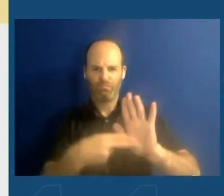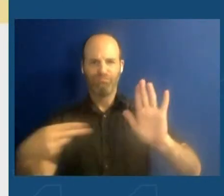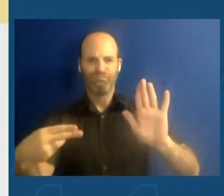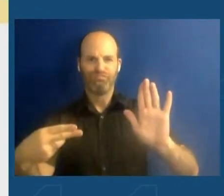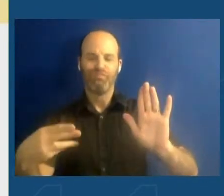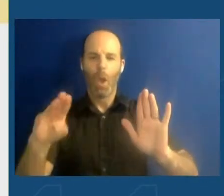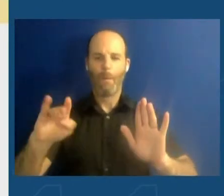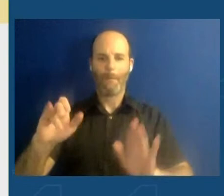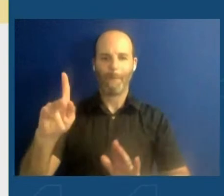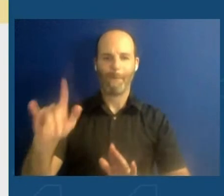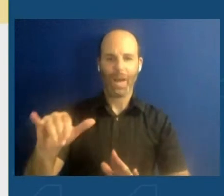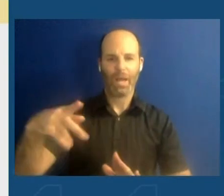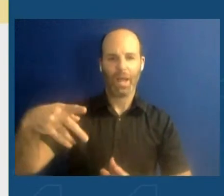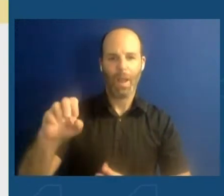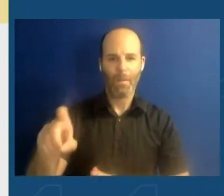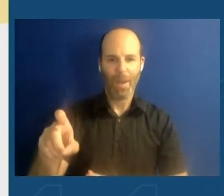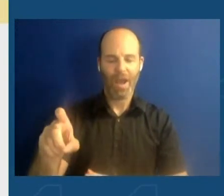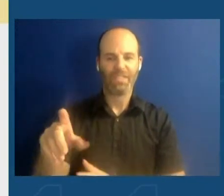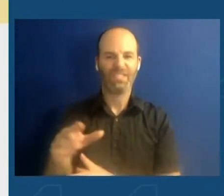monkeypox,